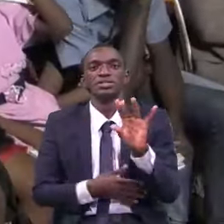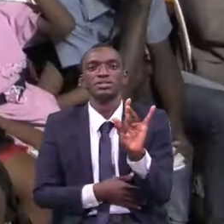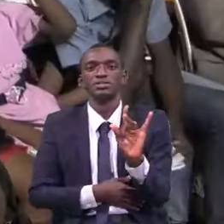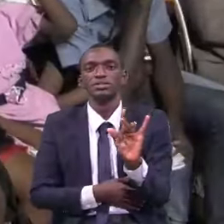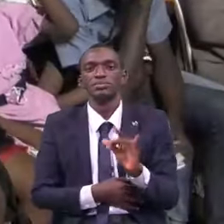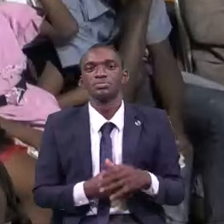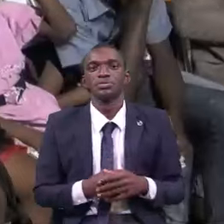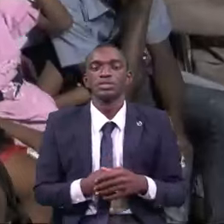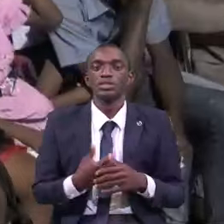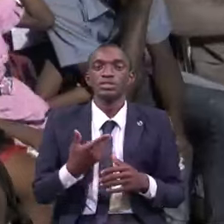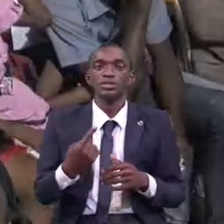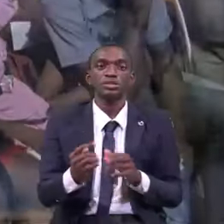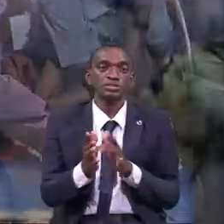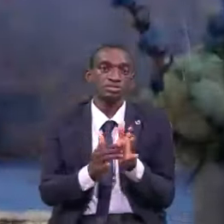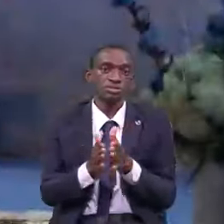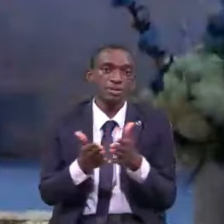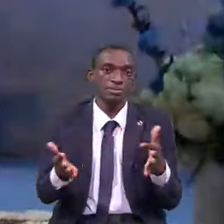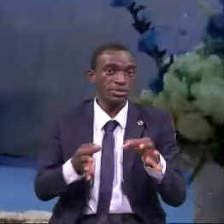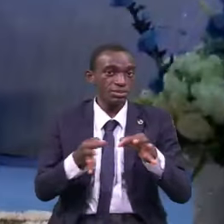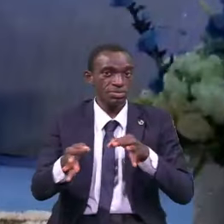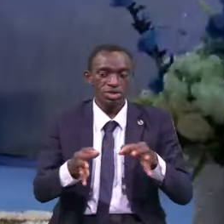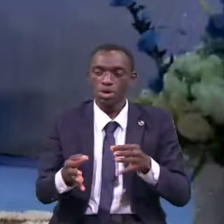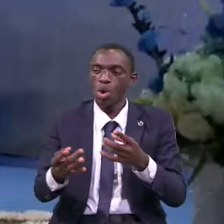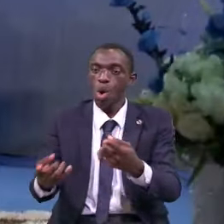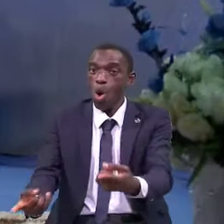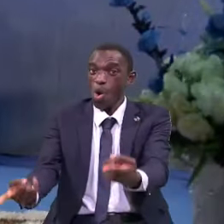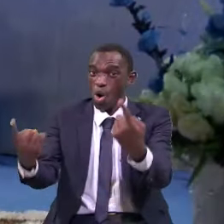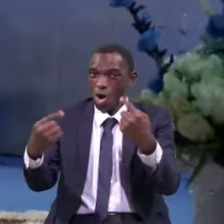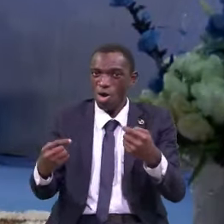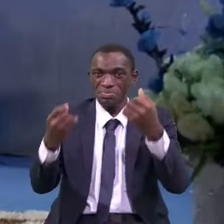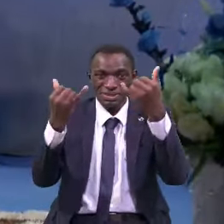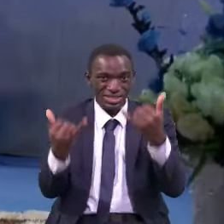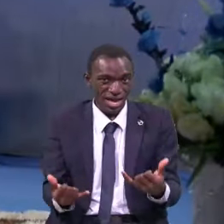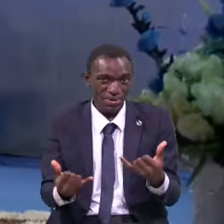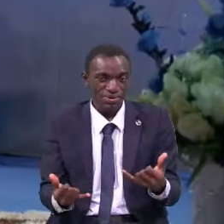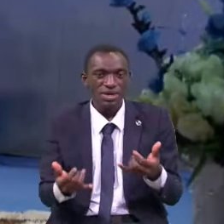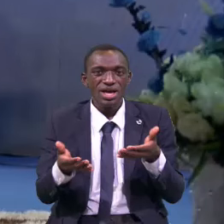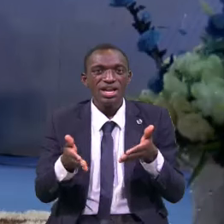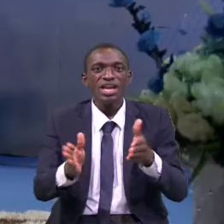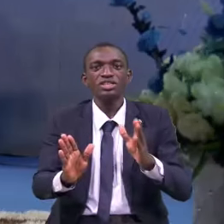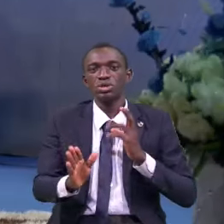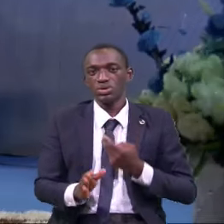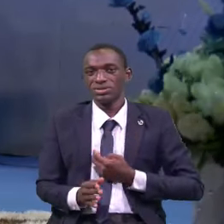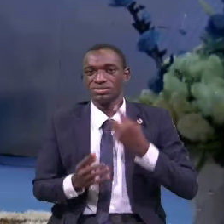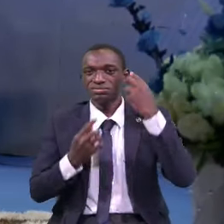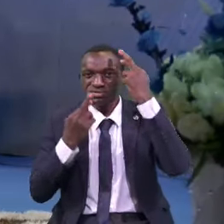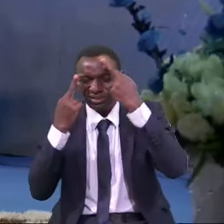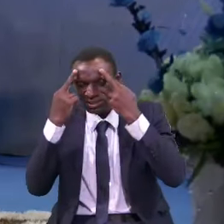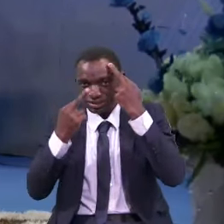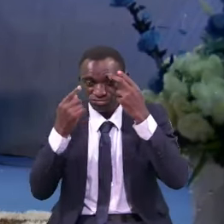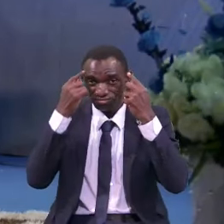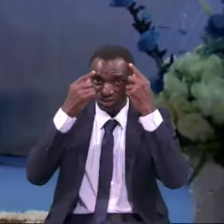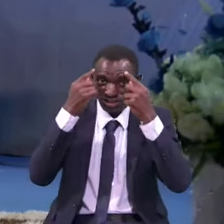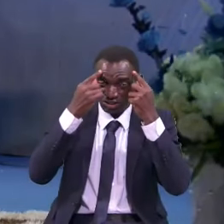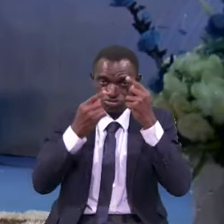says, come now and let us reason together, says the Lord.